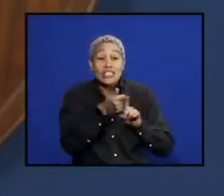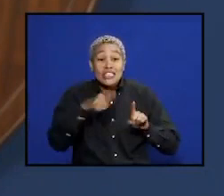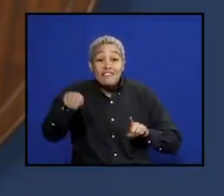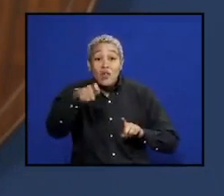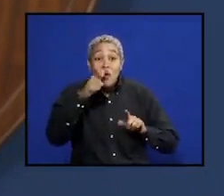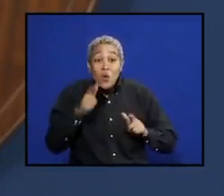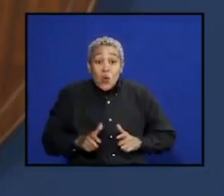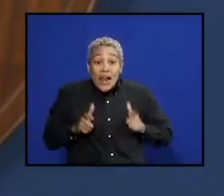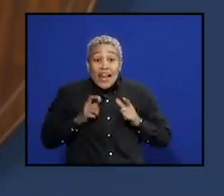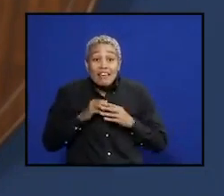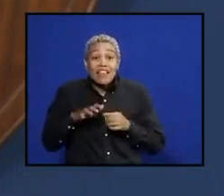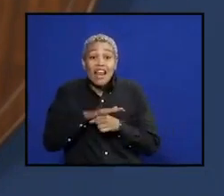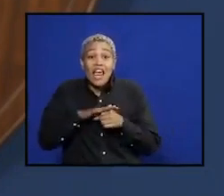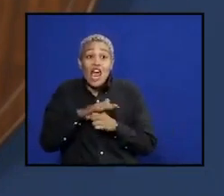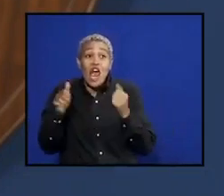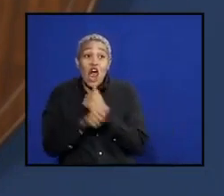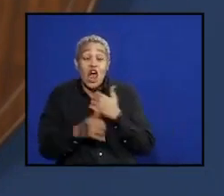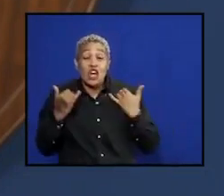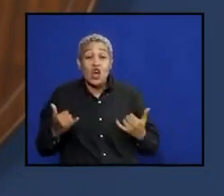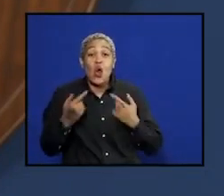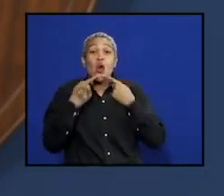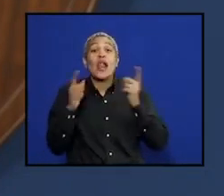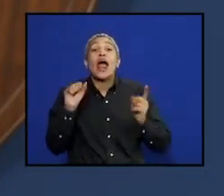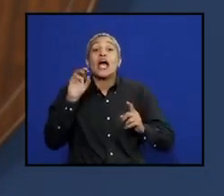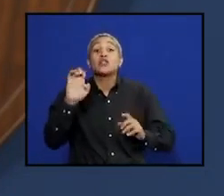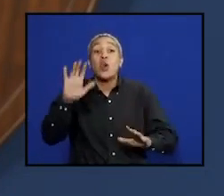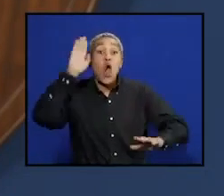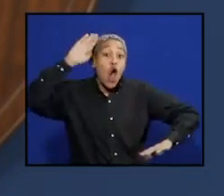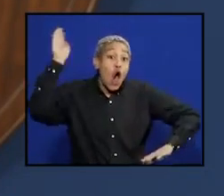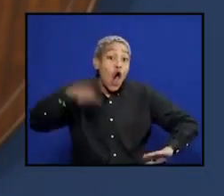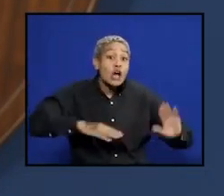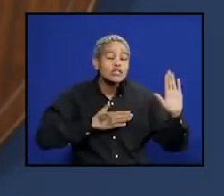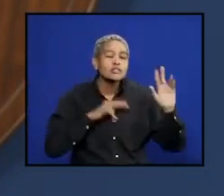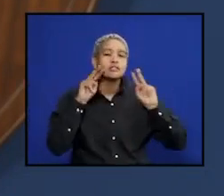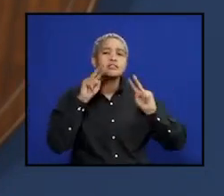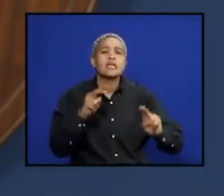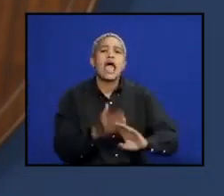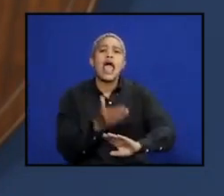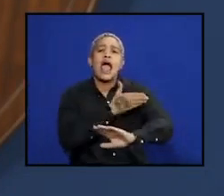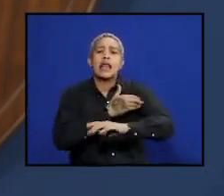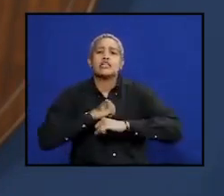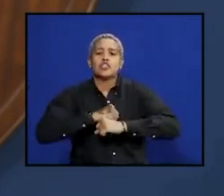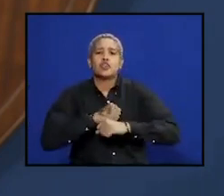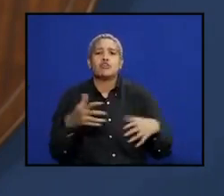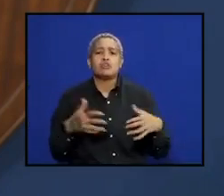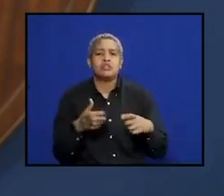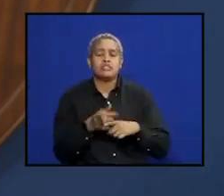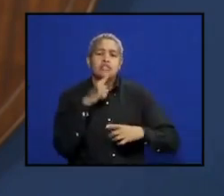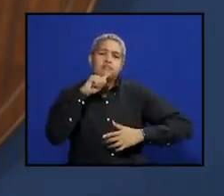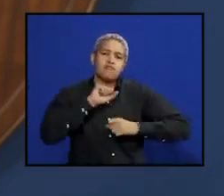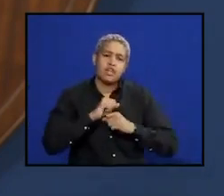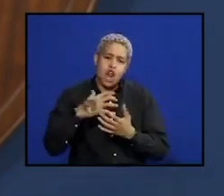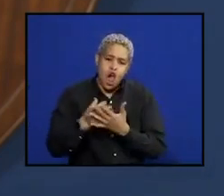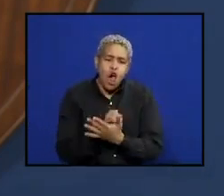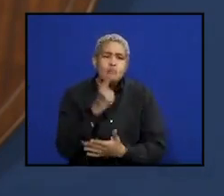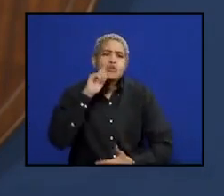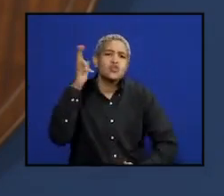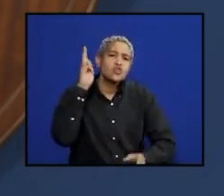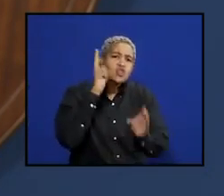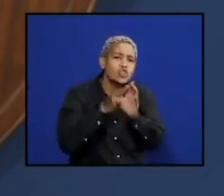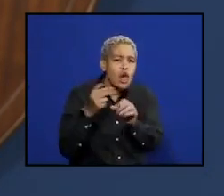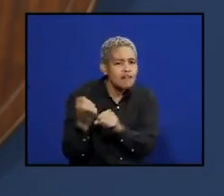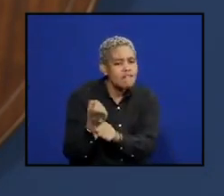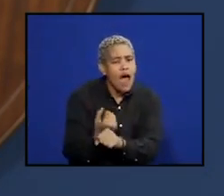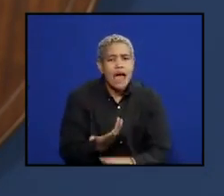who live in the areas under the now-declared SOE, to see these enhanced security measures as an opportunity to join the